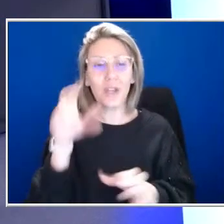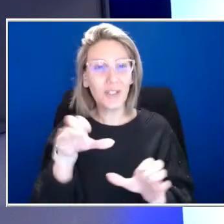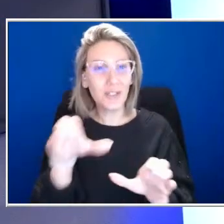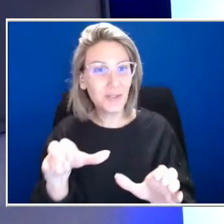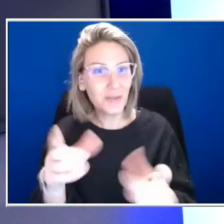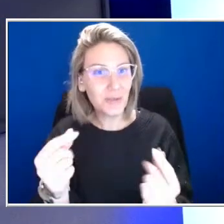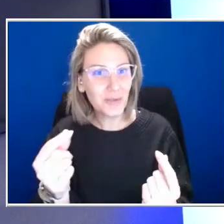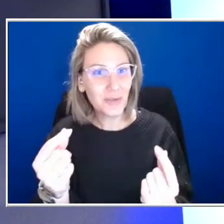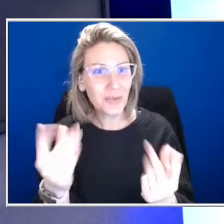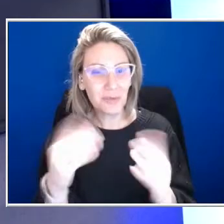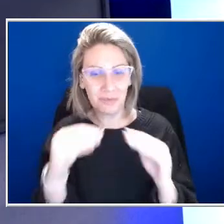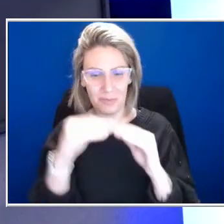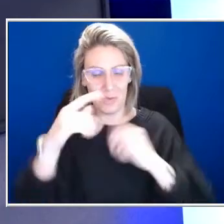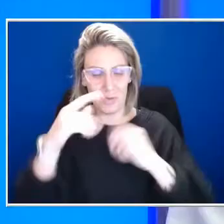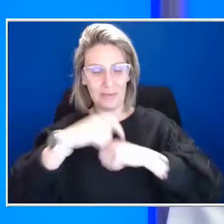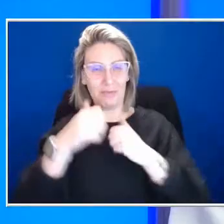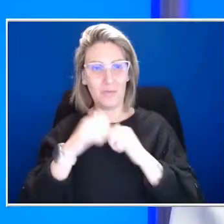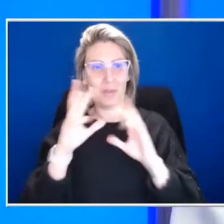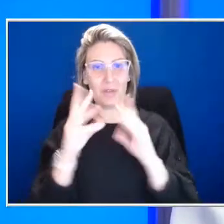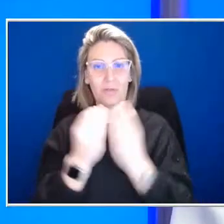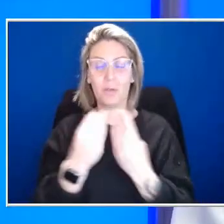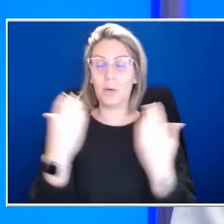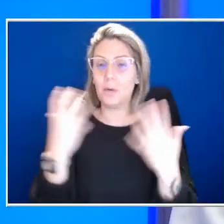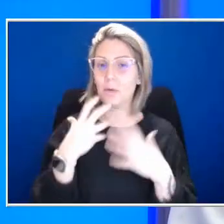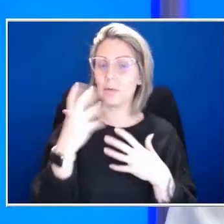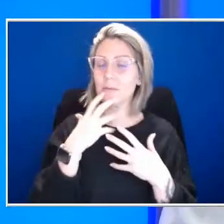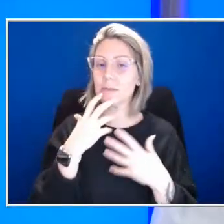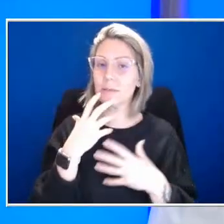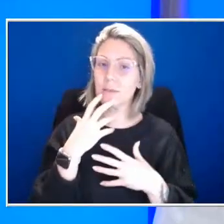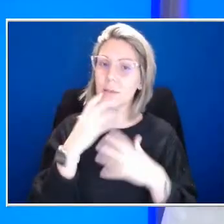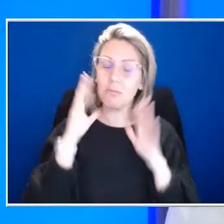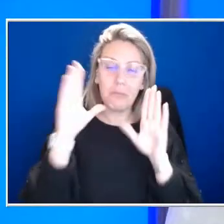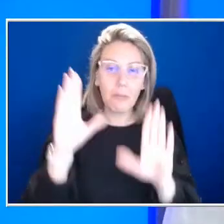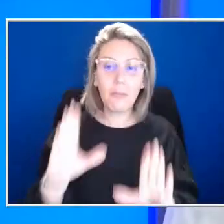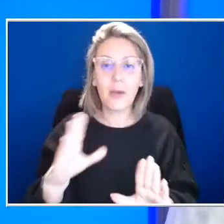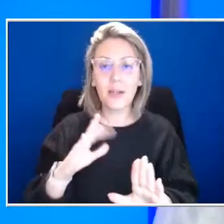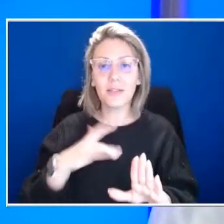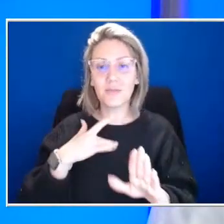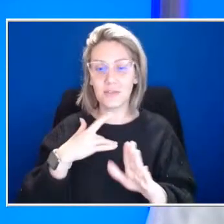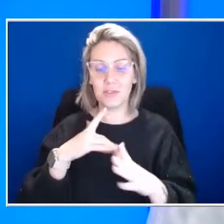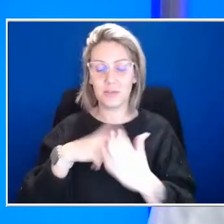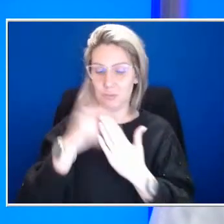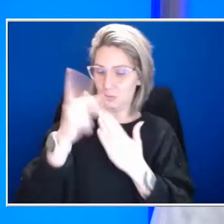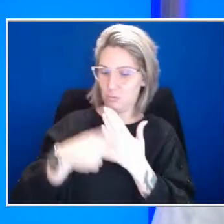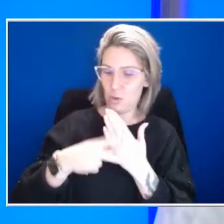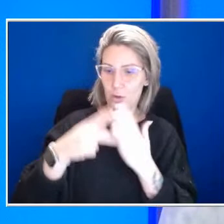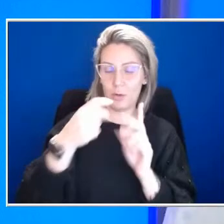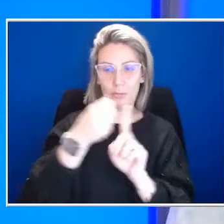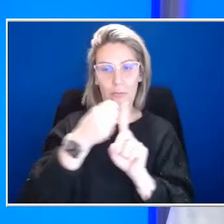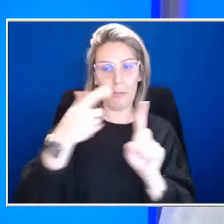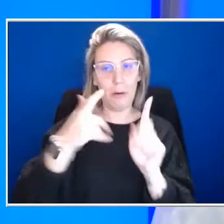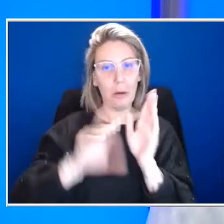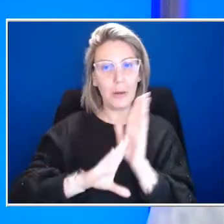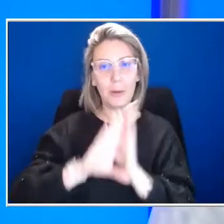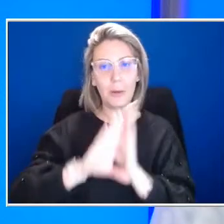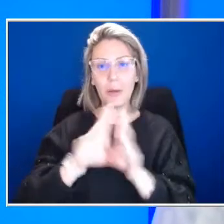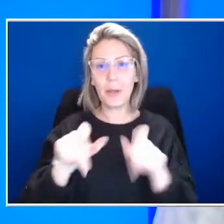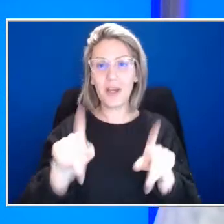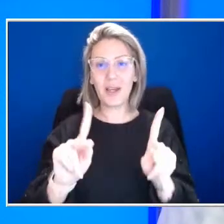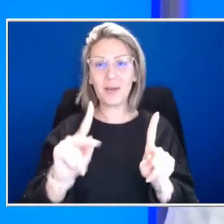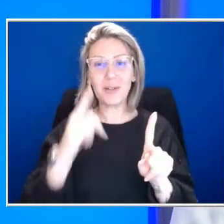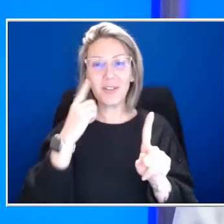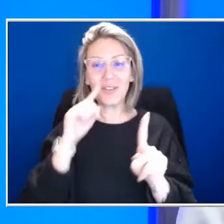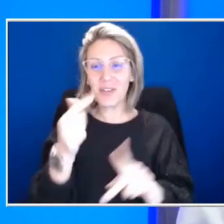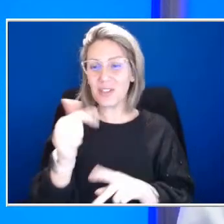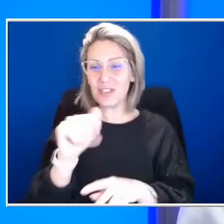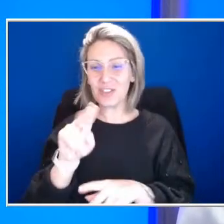family. I mean, it's an amazing feeling, especially as our program has evolved to give opportunity to Gene and